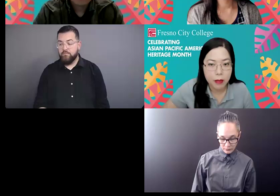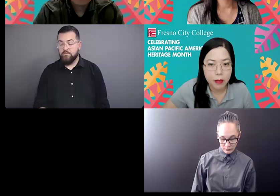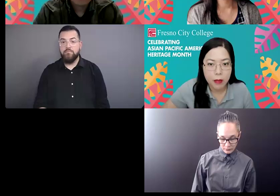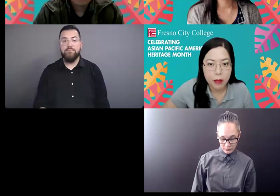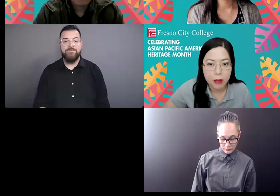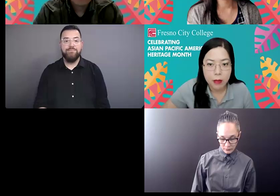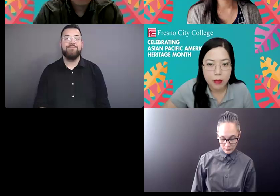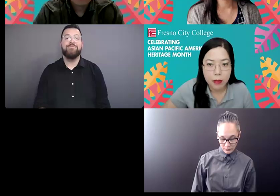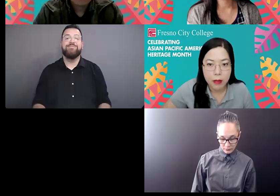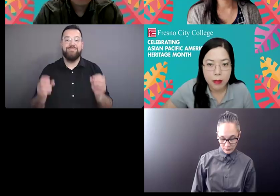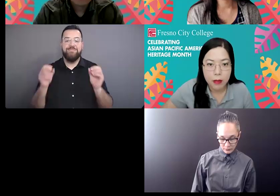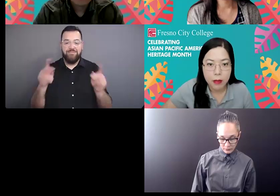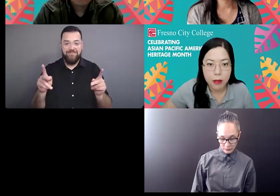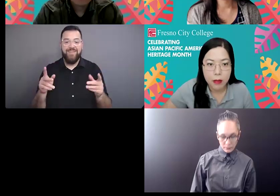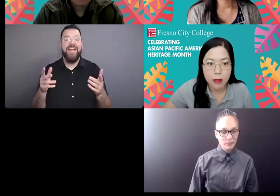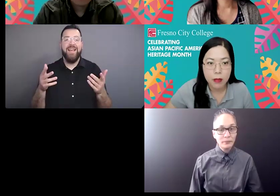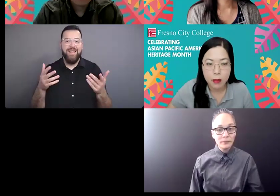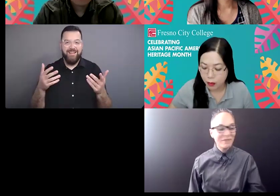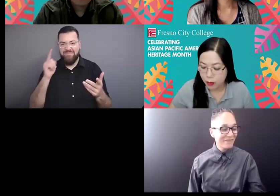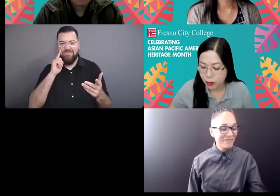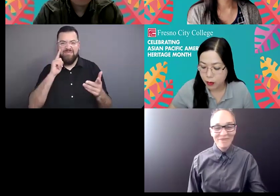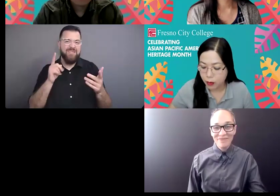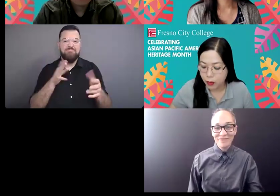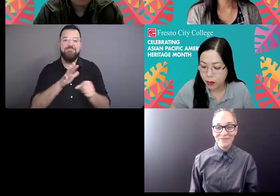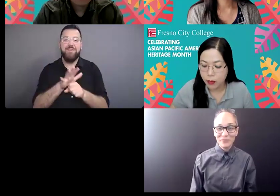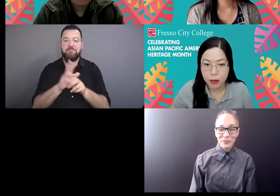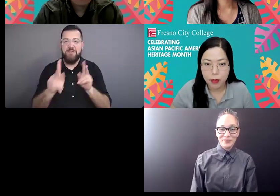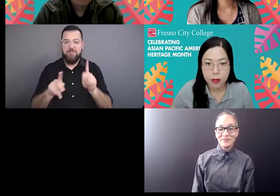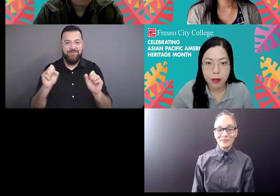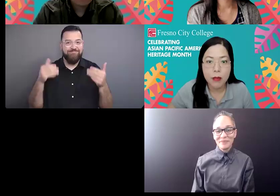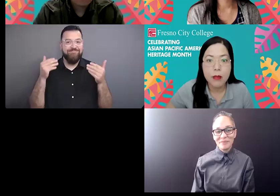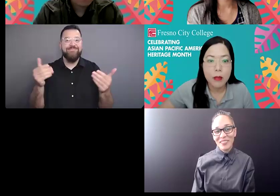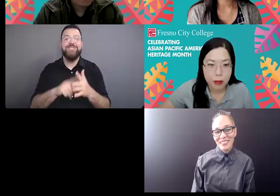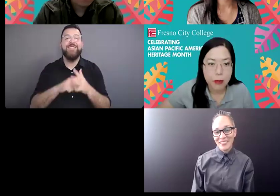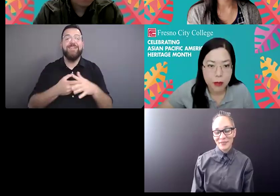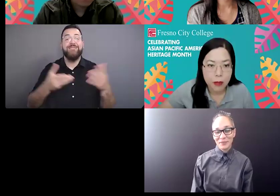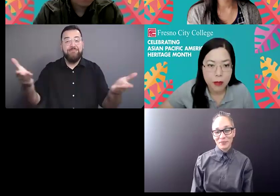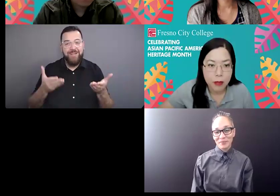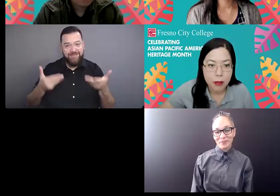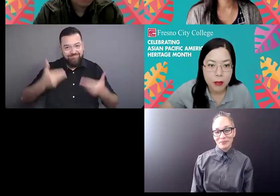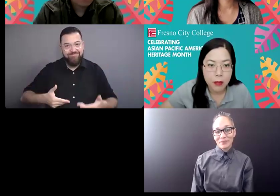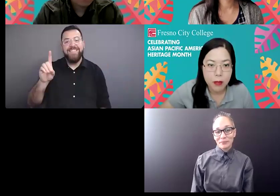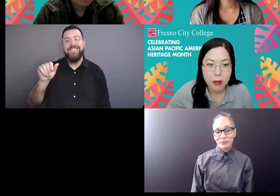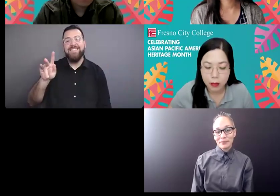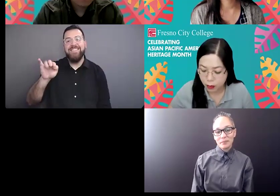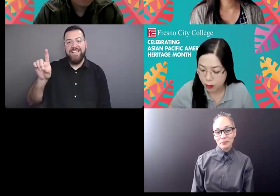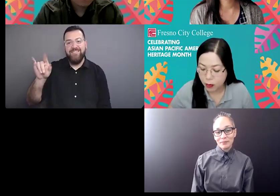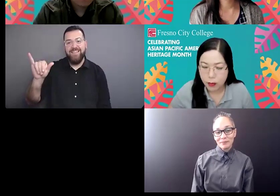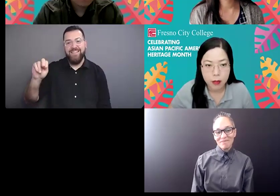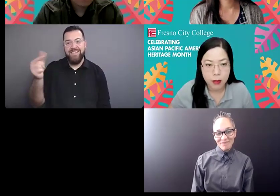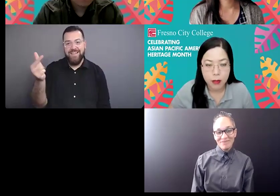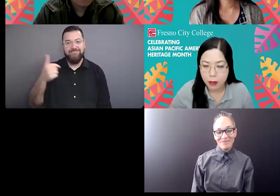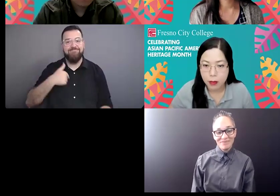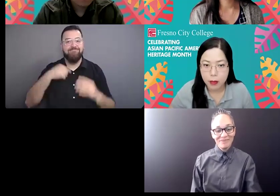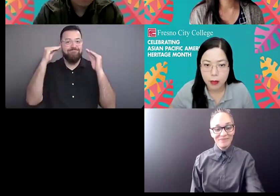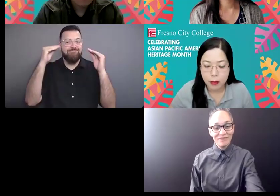All right, folks, so we can get started now. Welcome, everyone. My name is David Yang. I'm a mathematics instructor at Fresno City